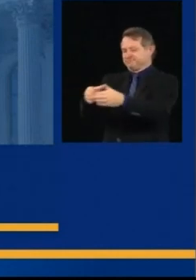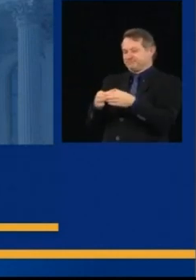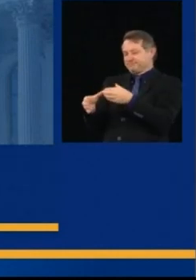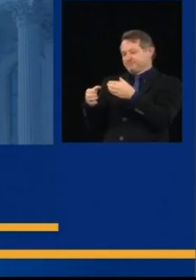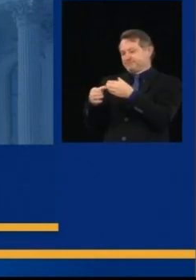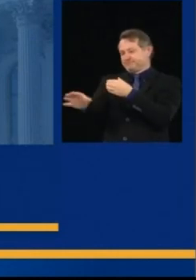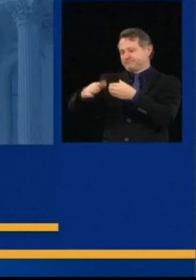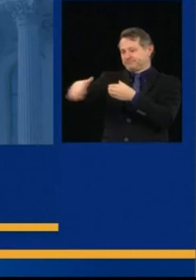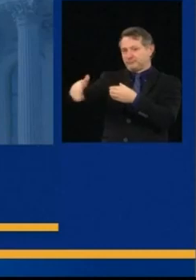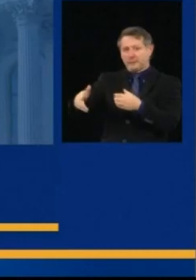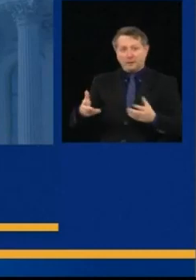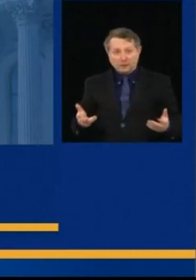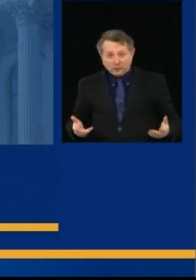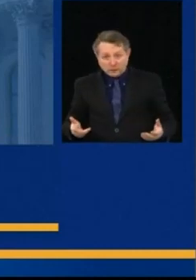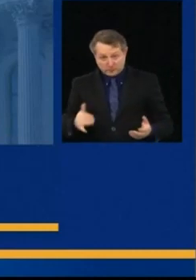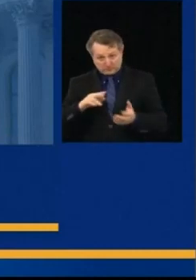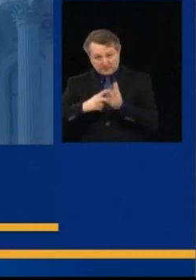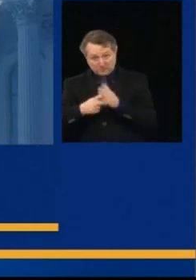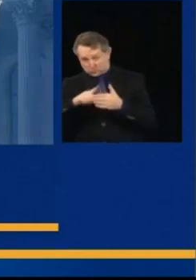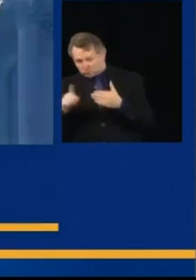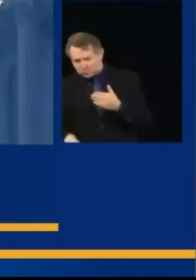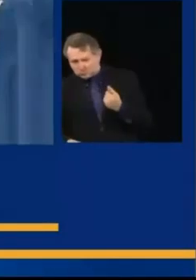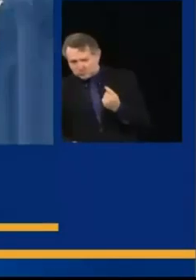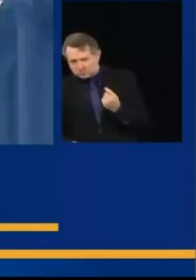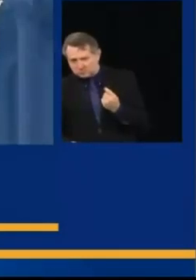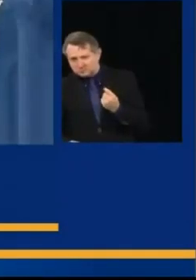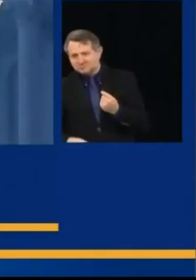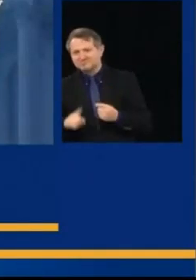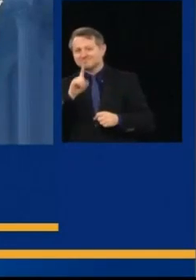you'll see layoffs for Americans.